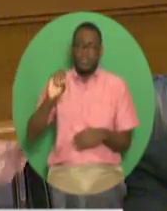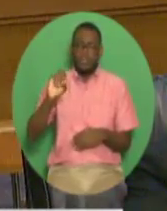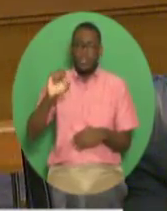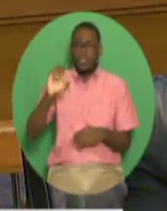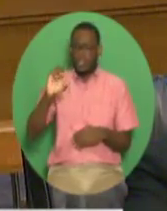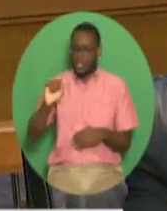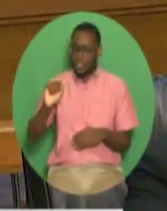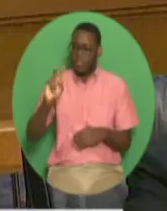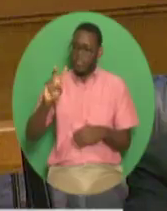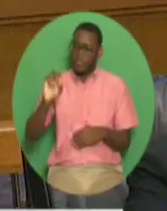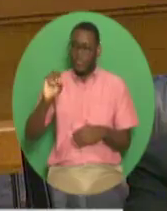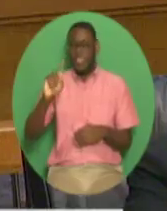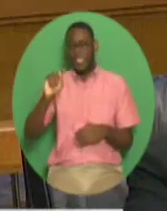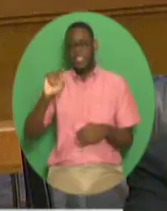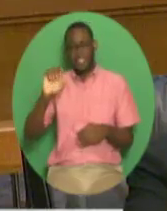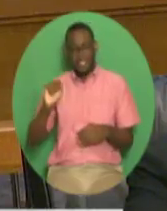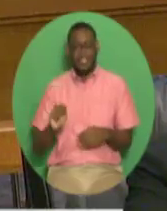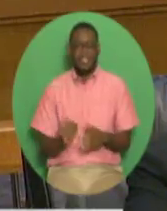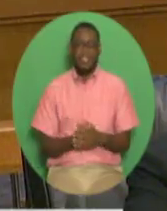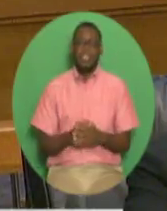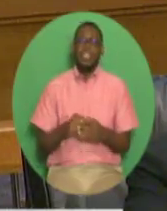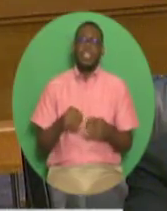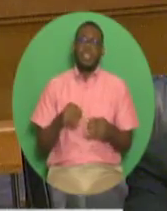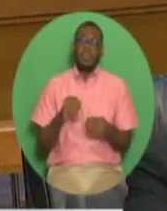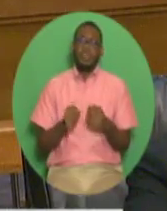in your response, Minister.